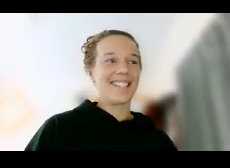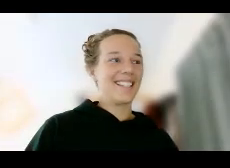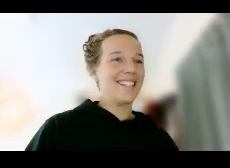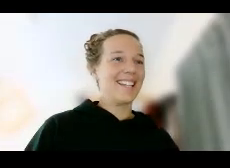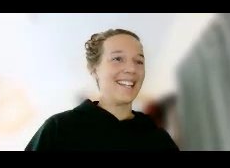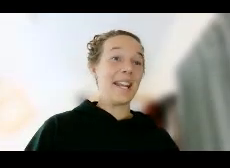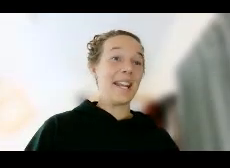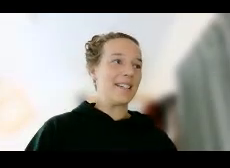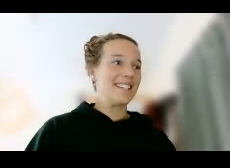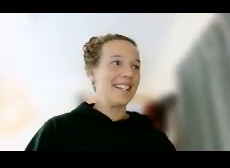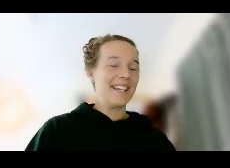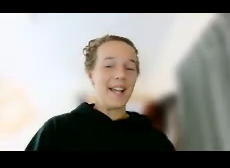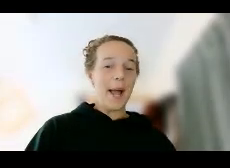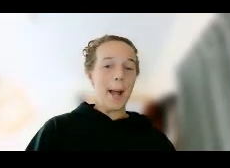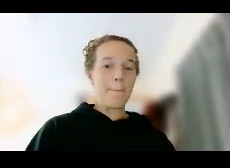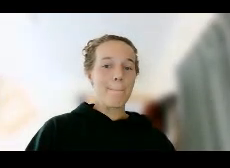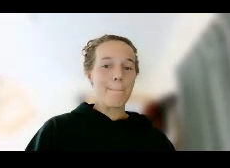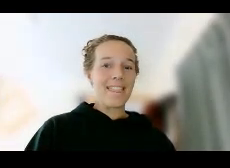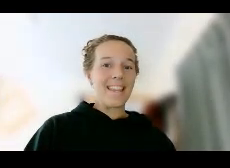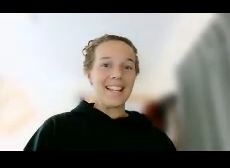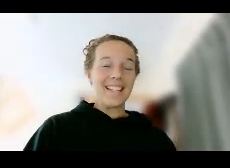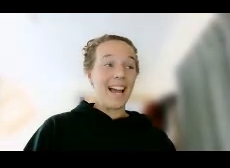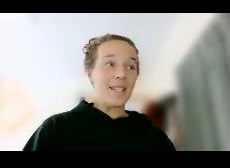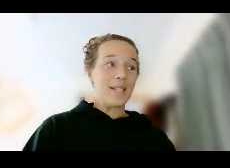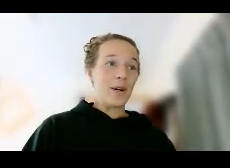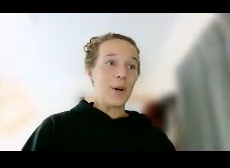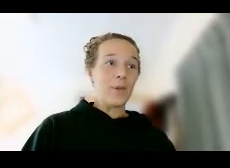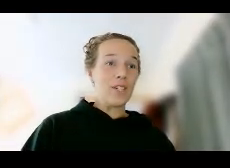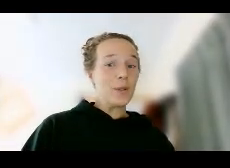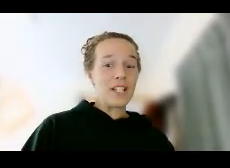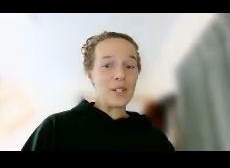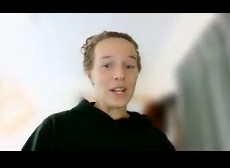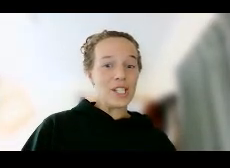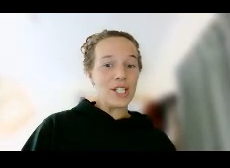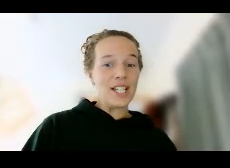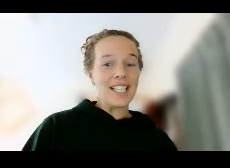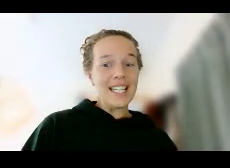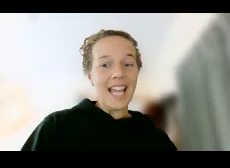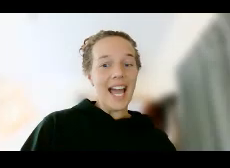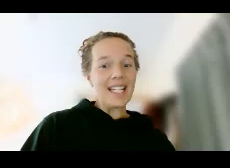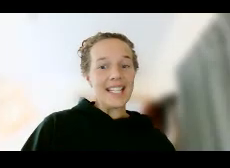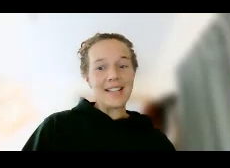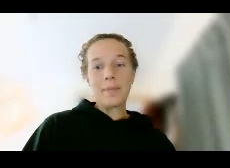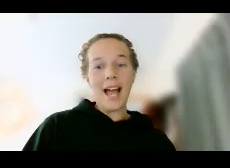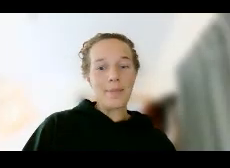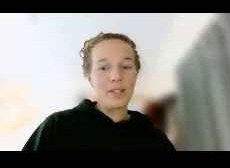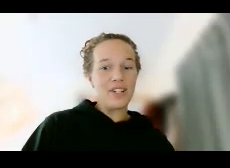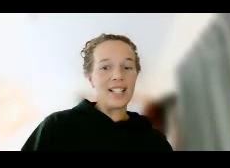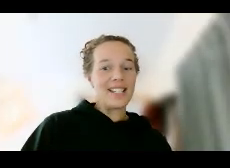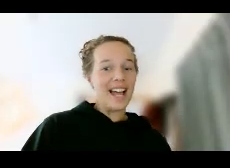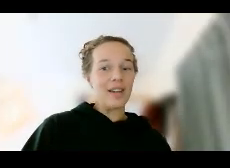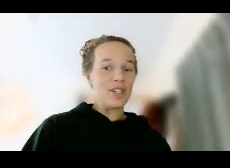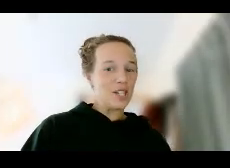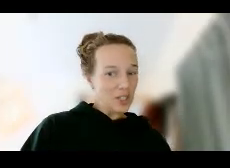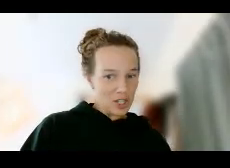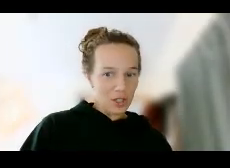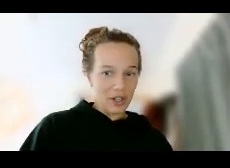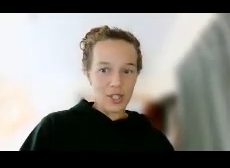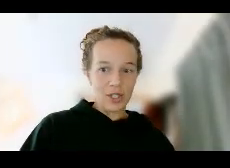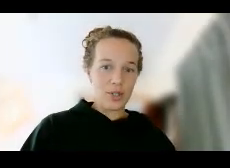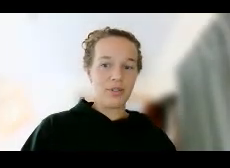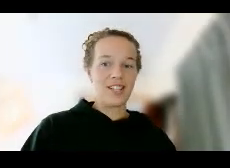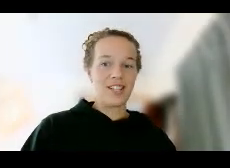that happened. Yeah, so we're doing restoration, yet sometimes it feels like we're